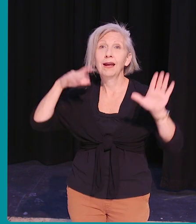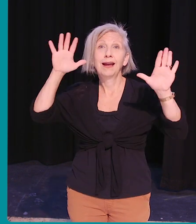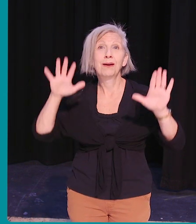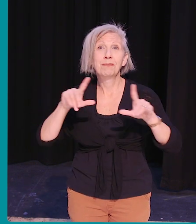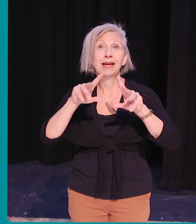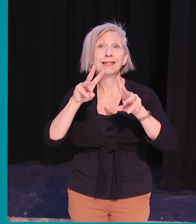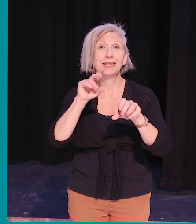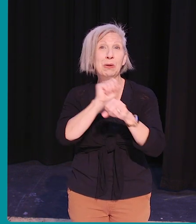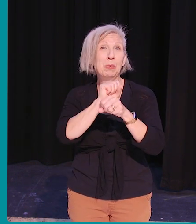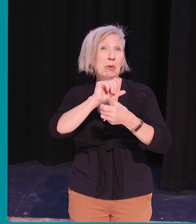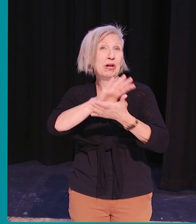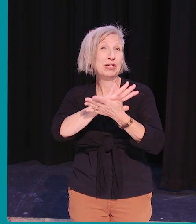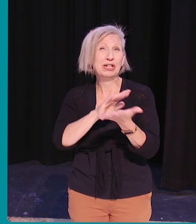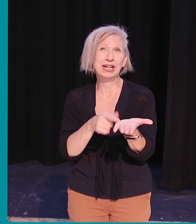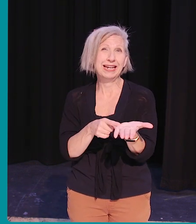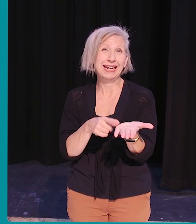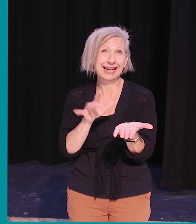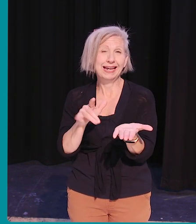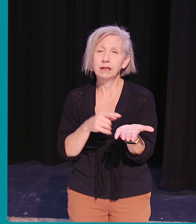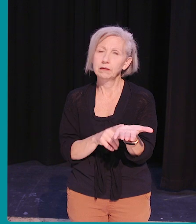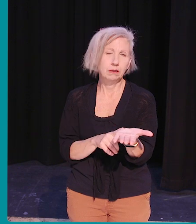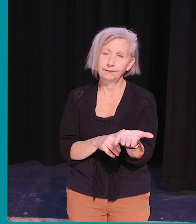review problem or multiple-choice quiz.